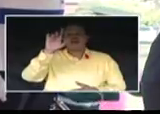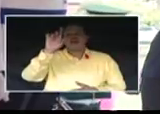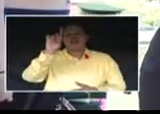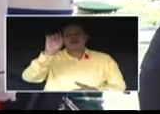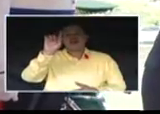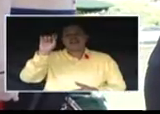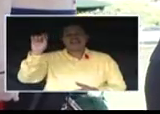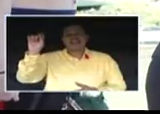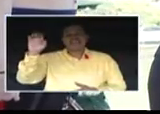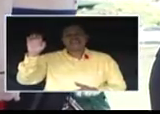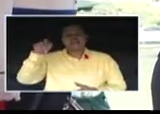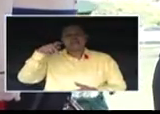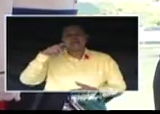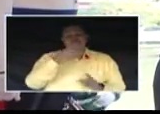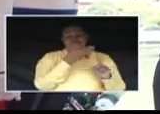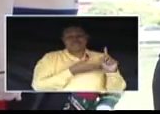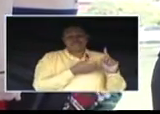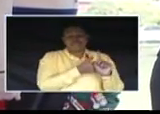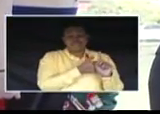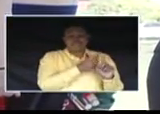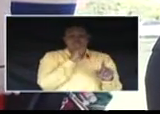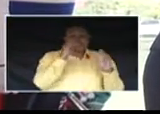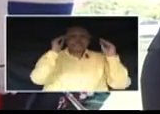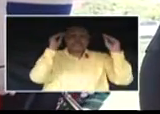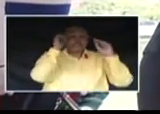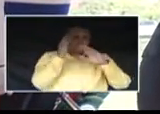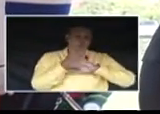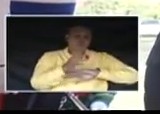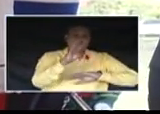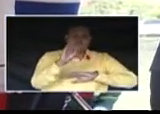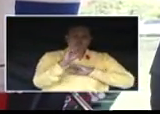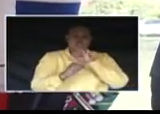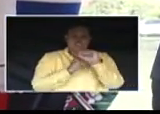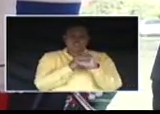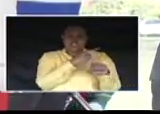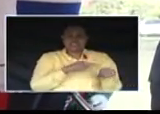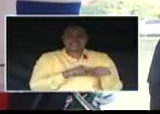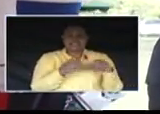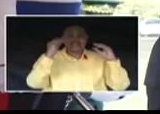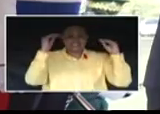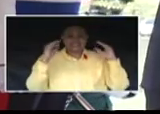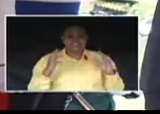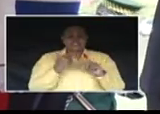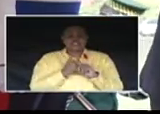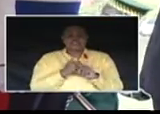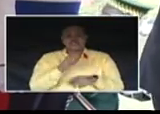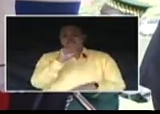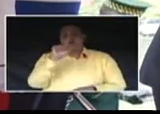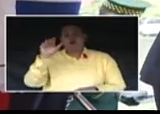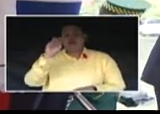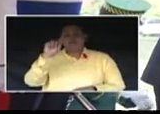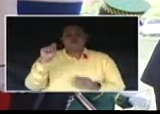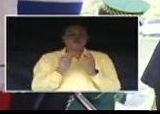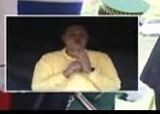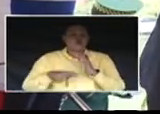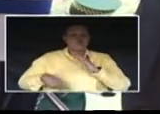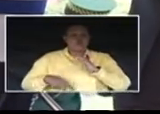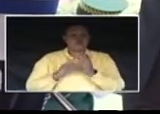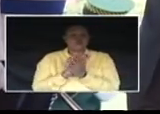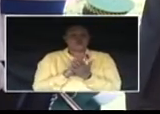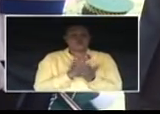has been in the teaching profession for over 40 years. She started as a teacher at Almond Town Primary School before